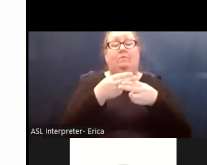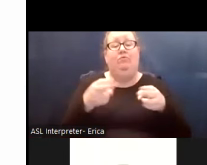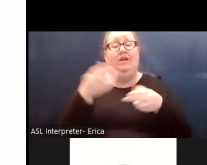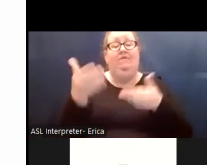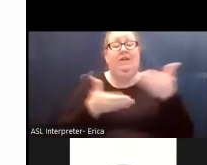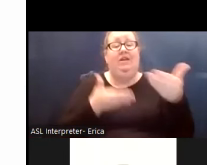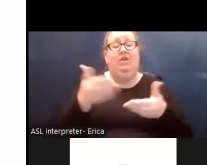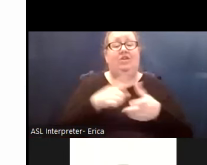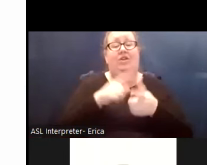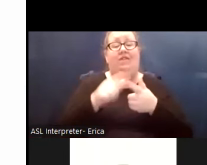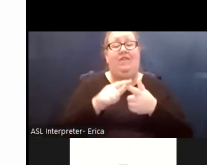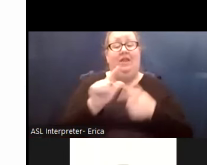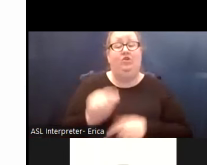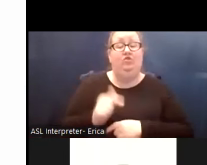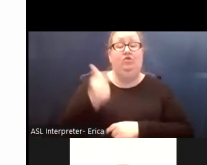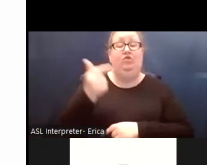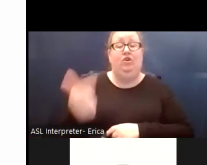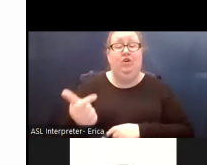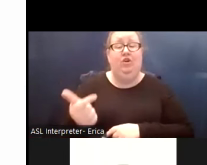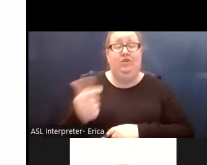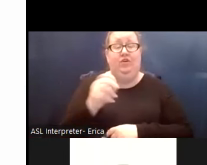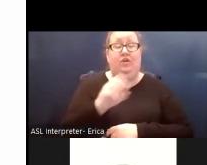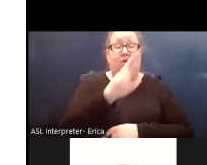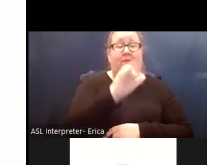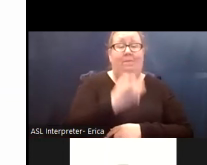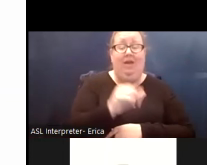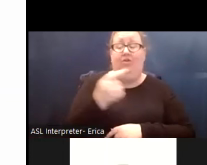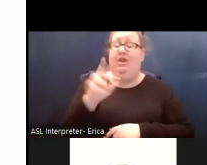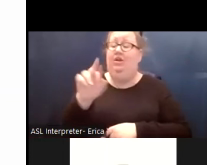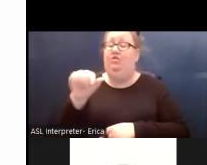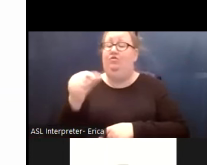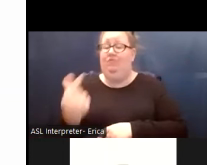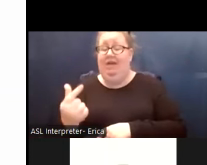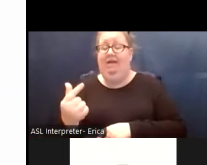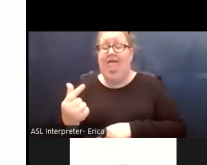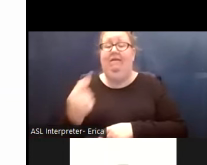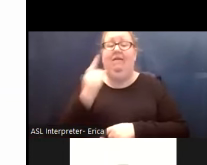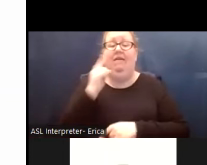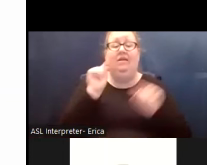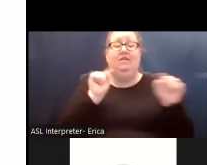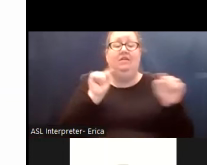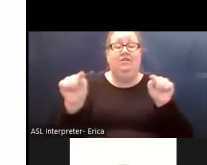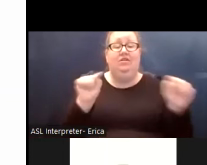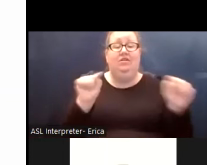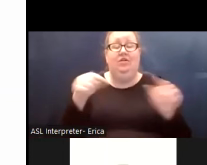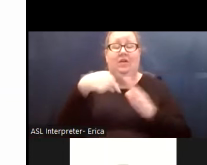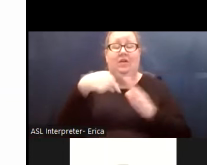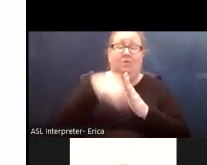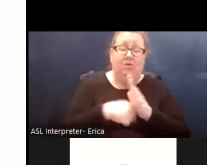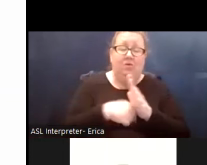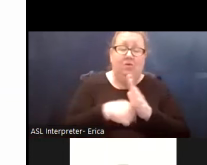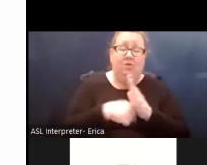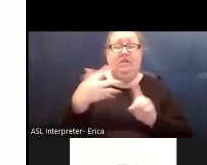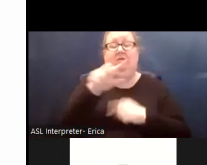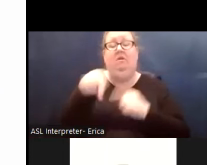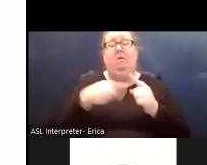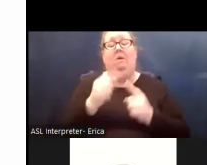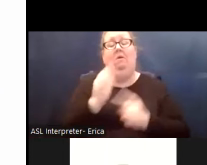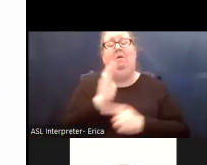going to turn it over to Mary and Greg to go into a bit more detail about